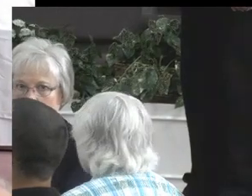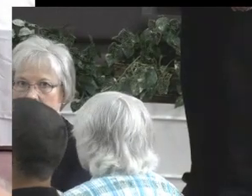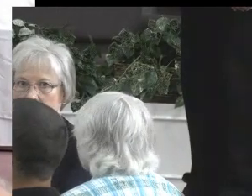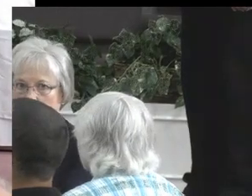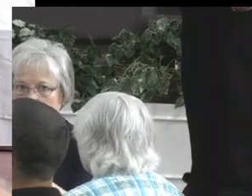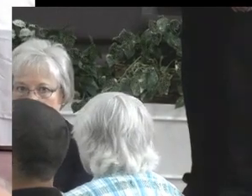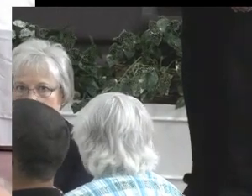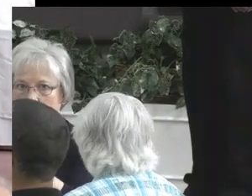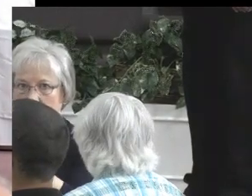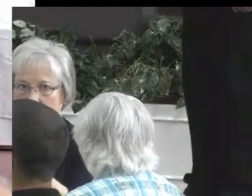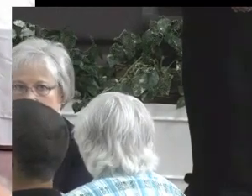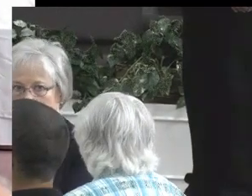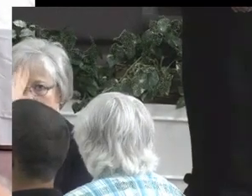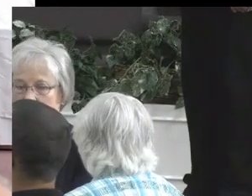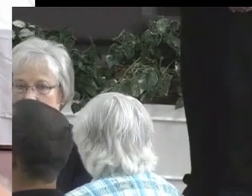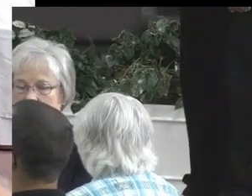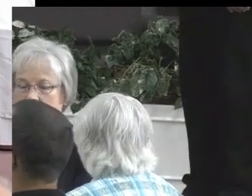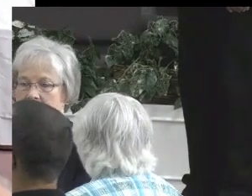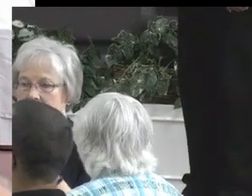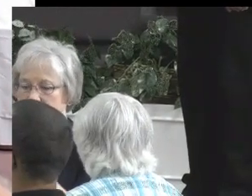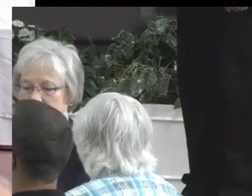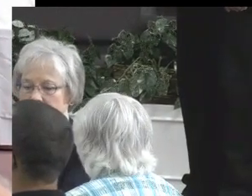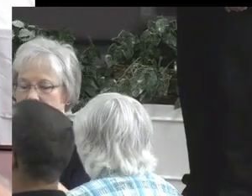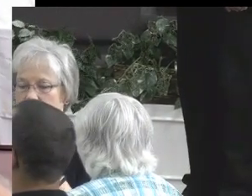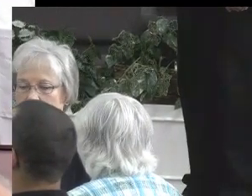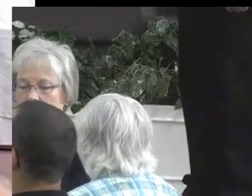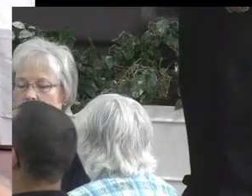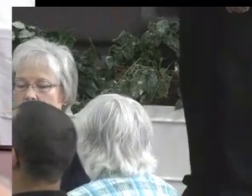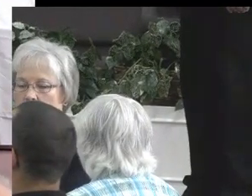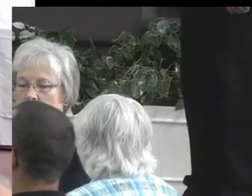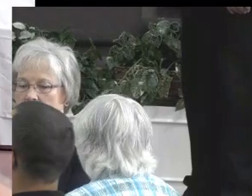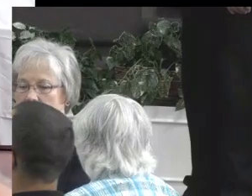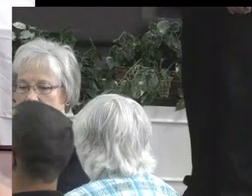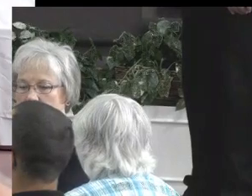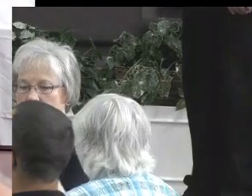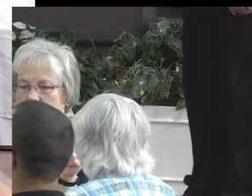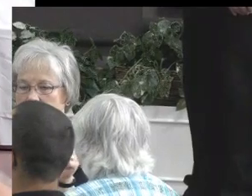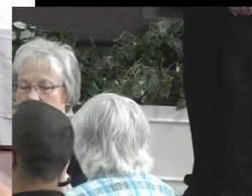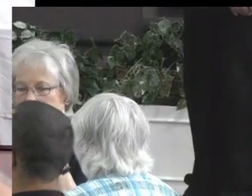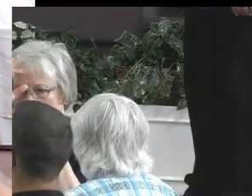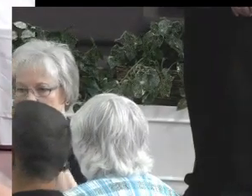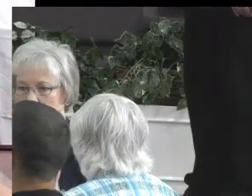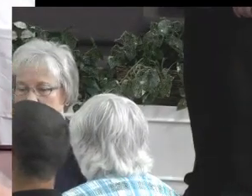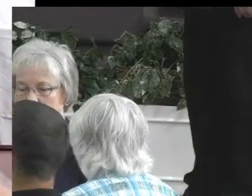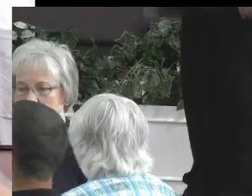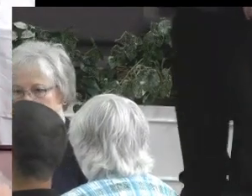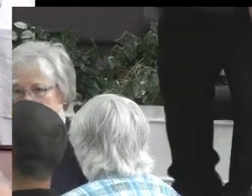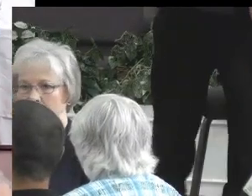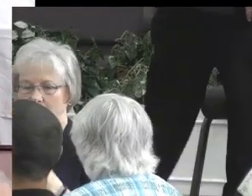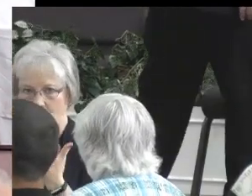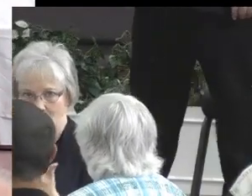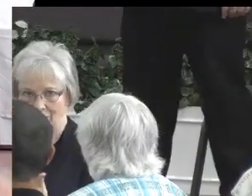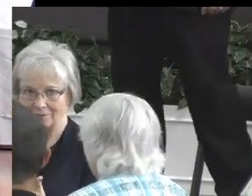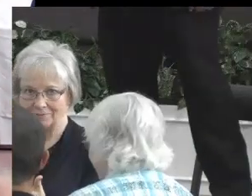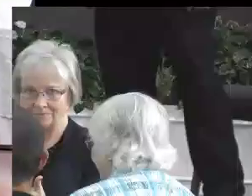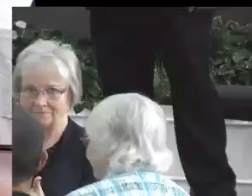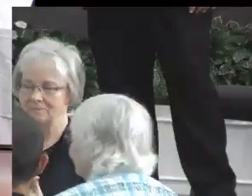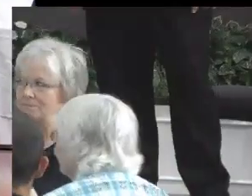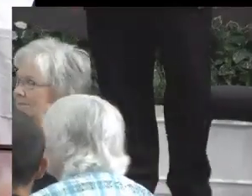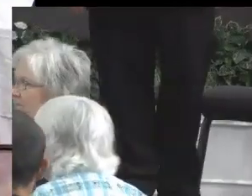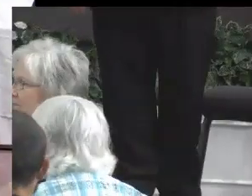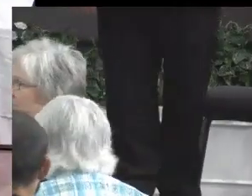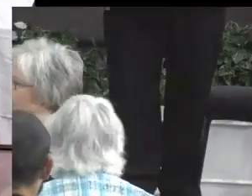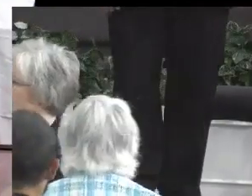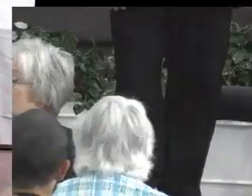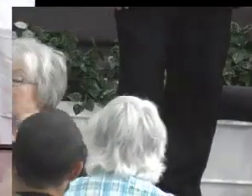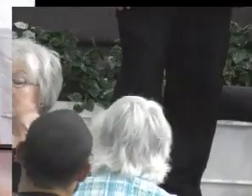God, indivisible, with liberty and justice for all. Now, you may not have done